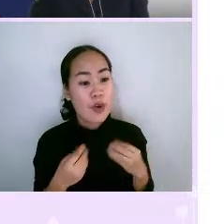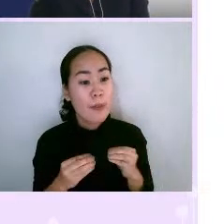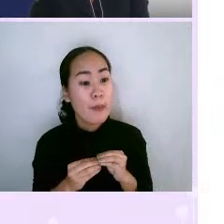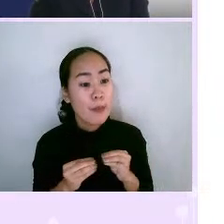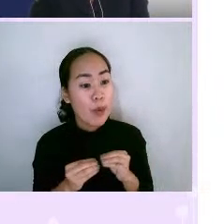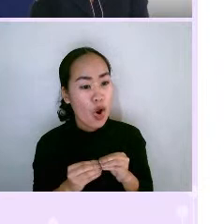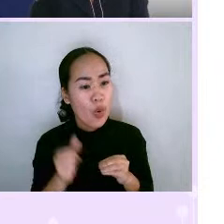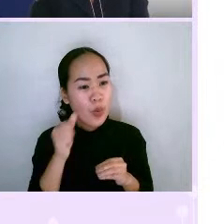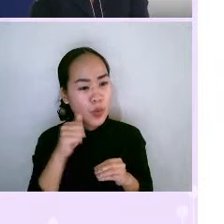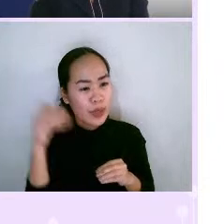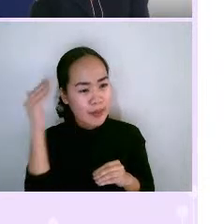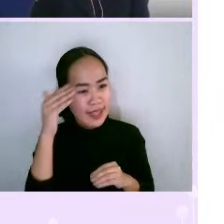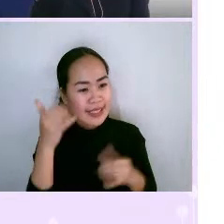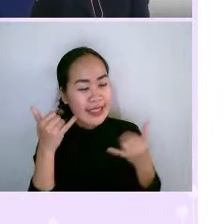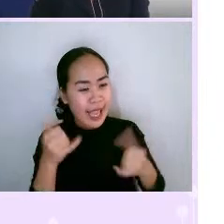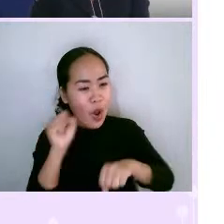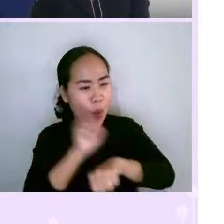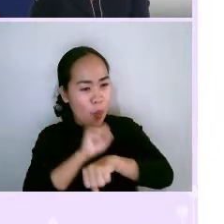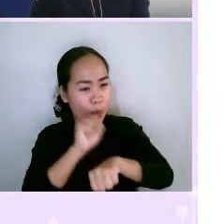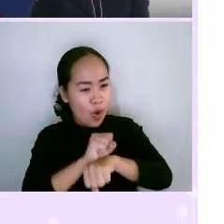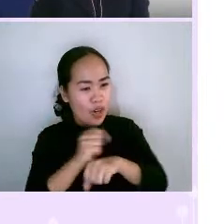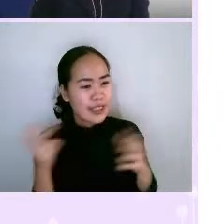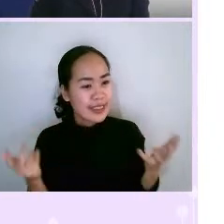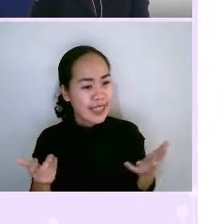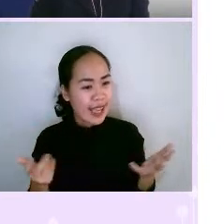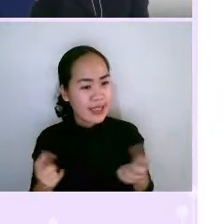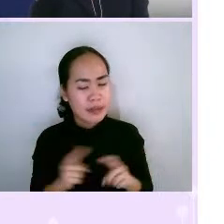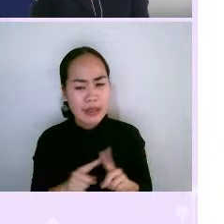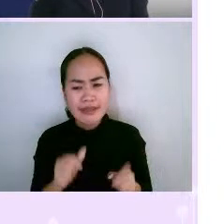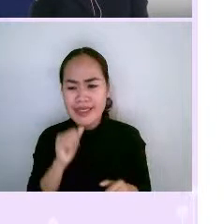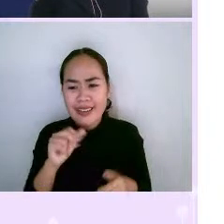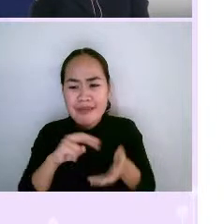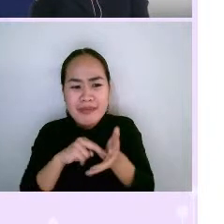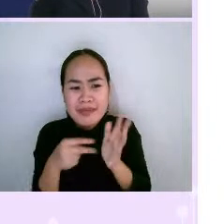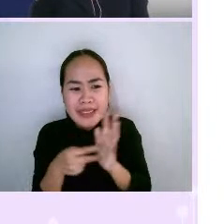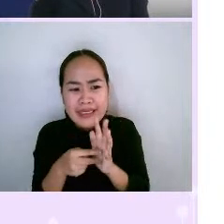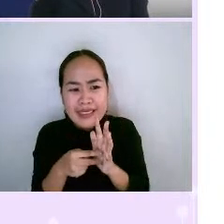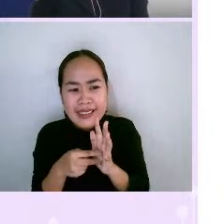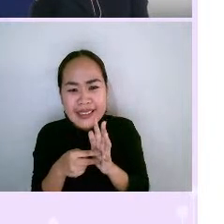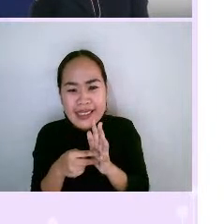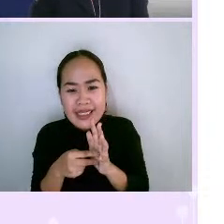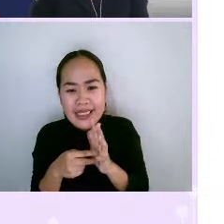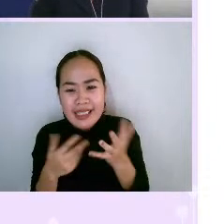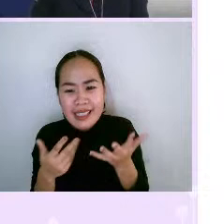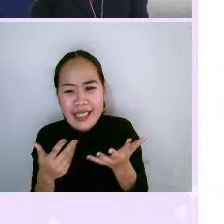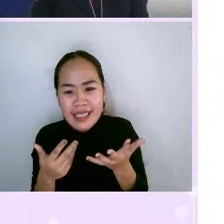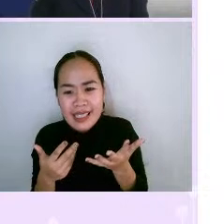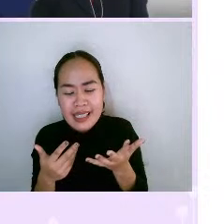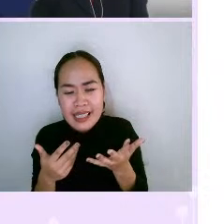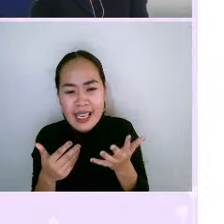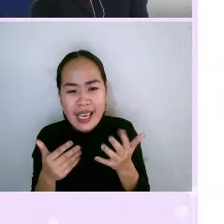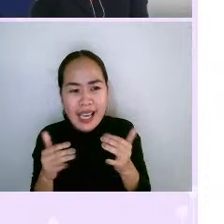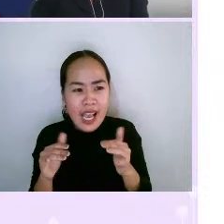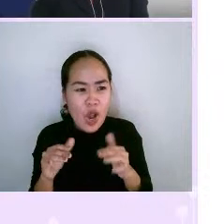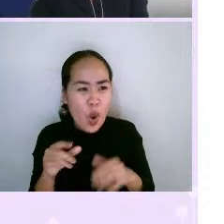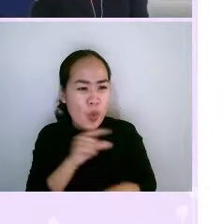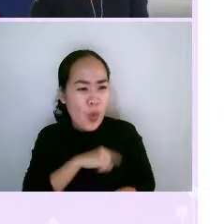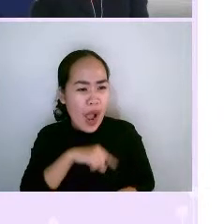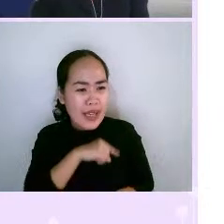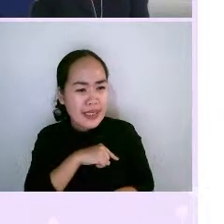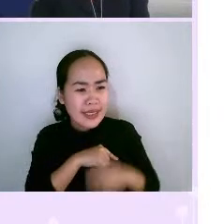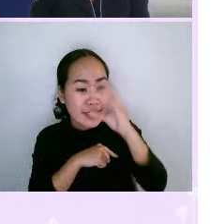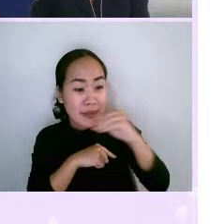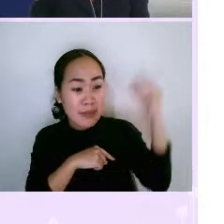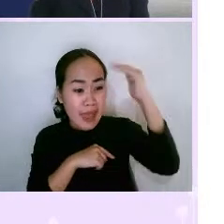the workforce nowadays. Pero hindi naman po ibig sabihin na ipinababa naman po natin ang kalidad ng ating mga